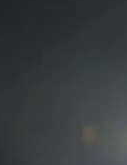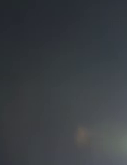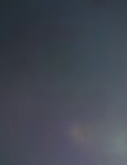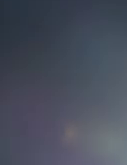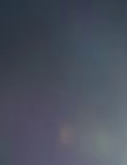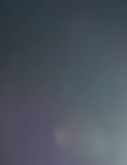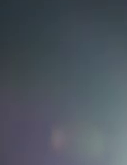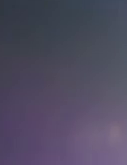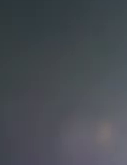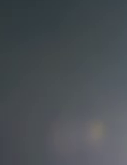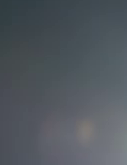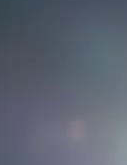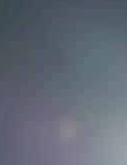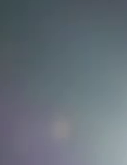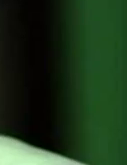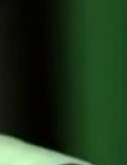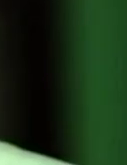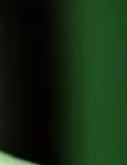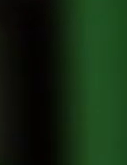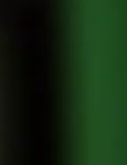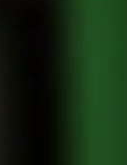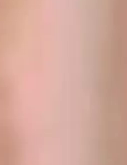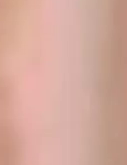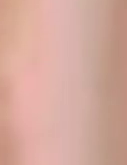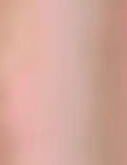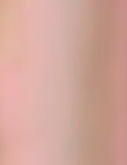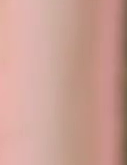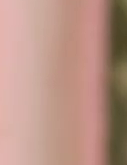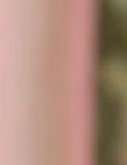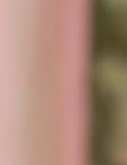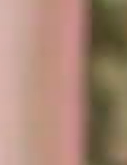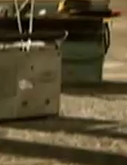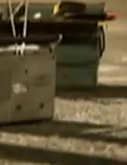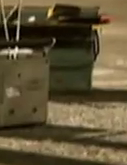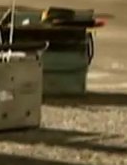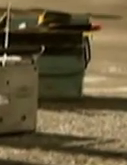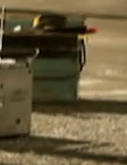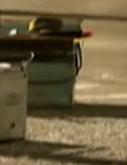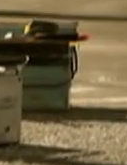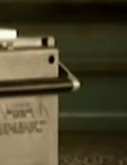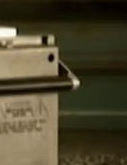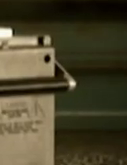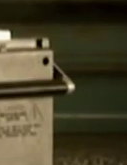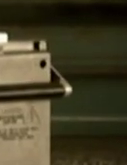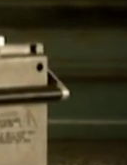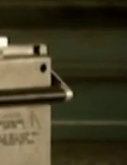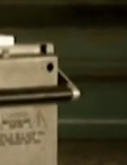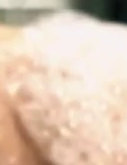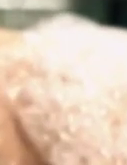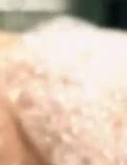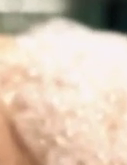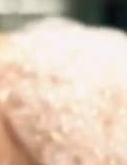sports analysts. We spend late nights creating captivating storylines and earlier mornings keeping